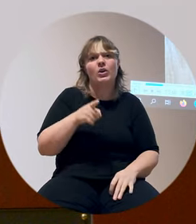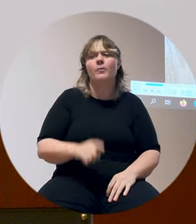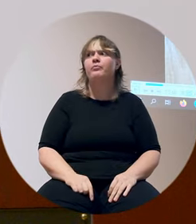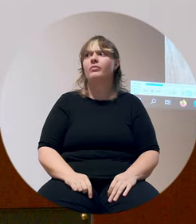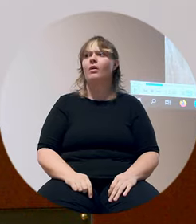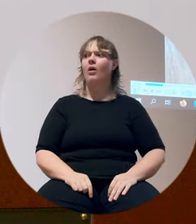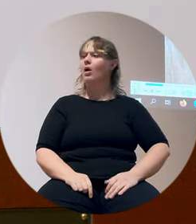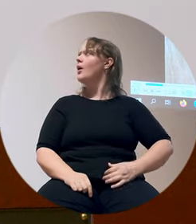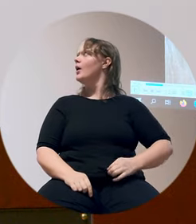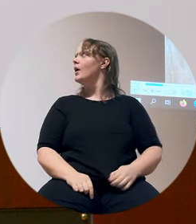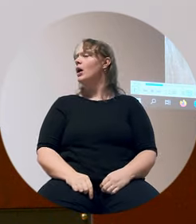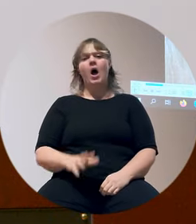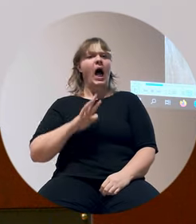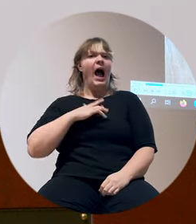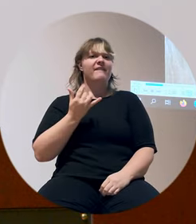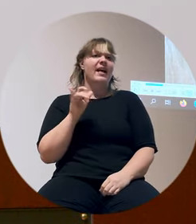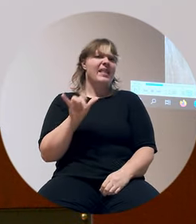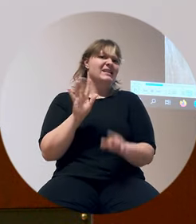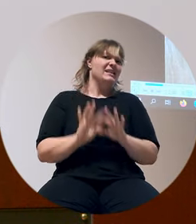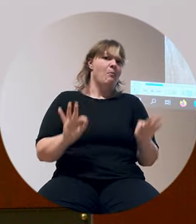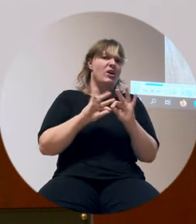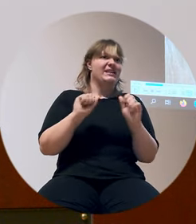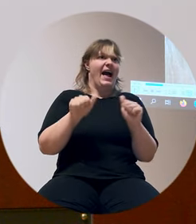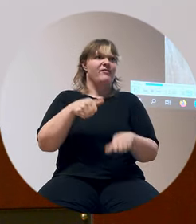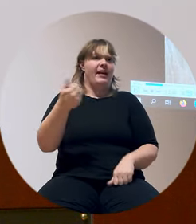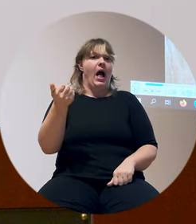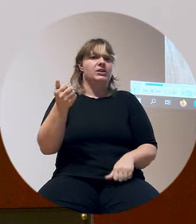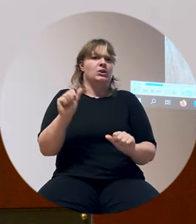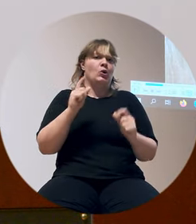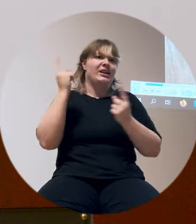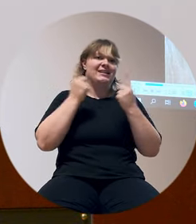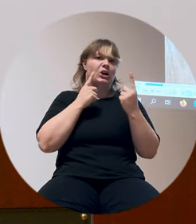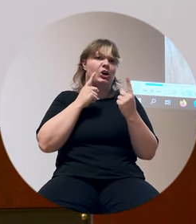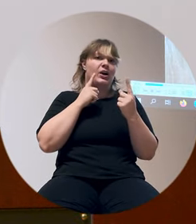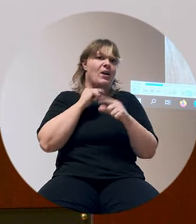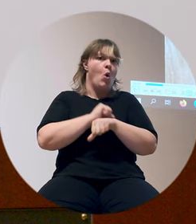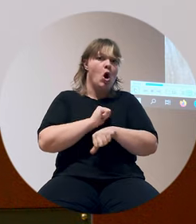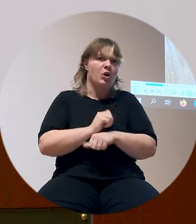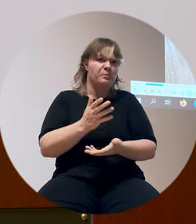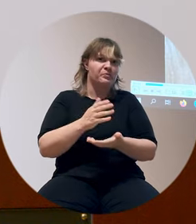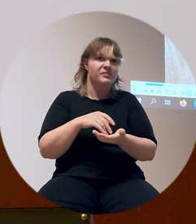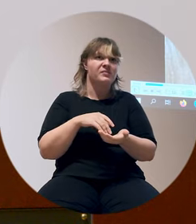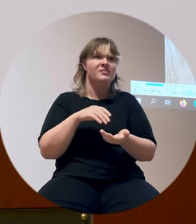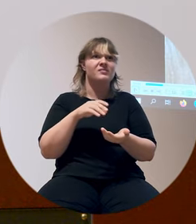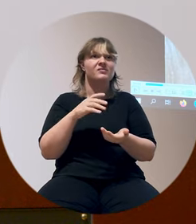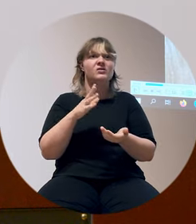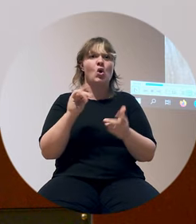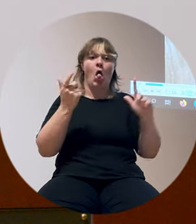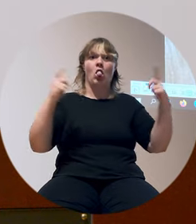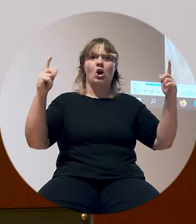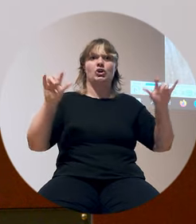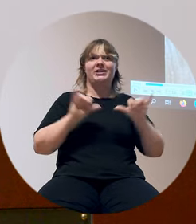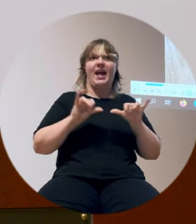I feel like that's as important as everything else that could be considered in work, so the larger